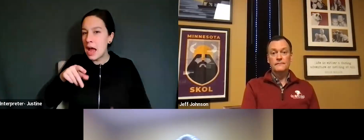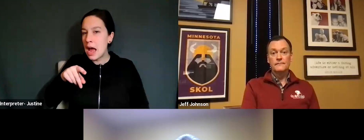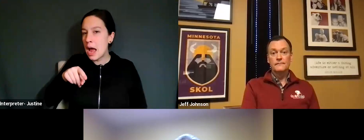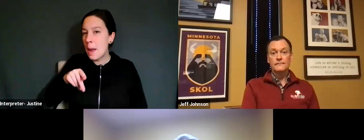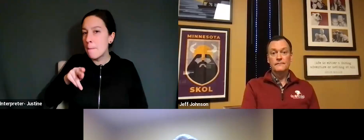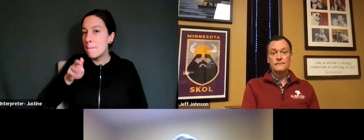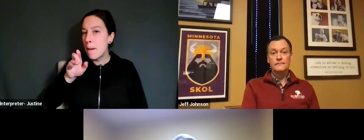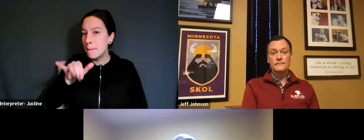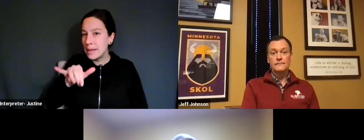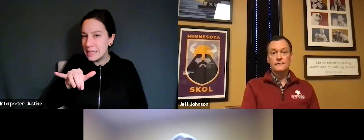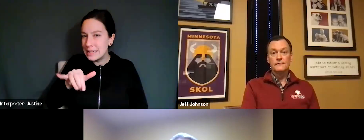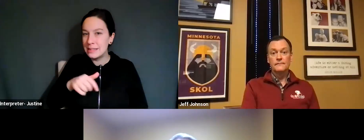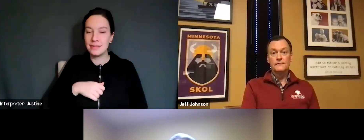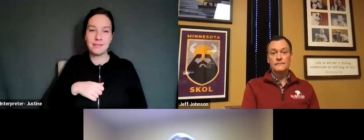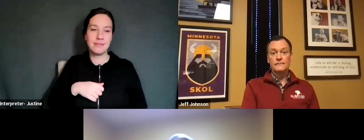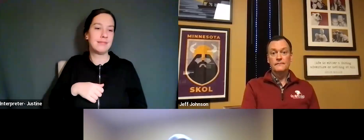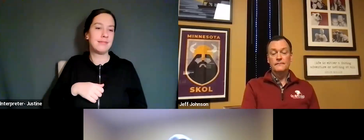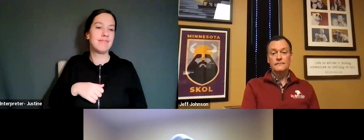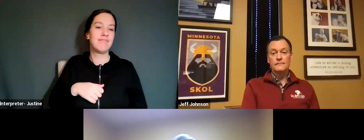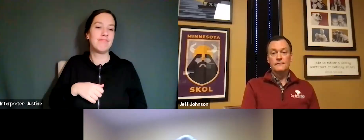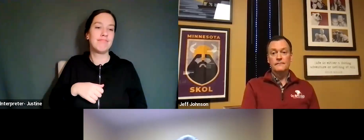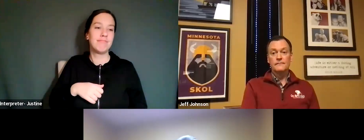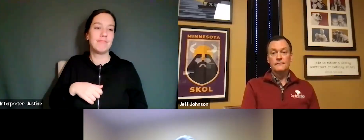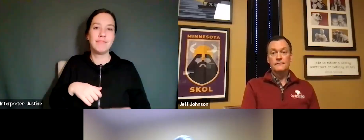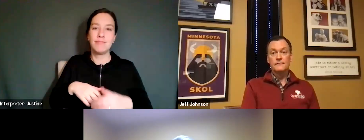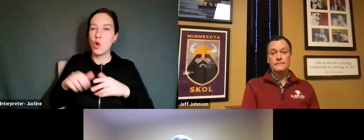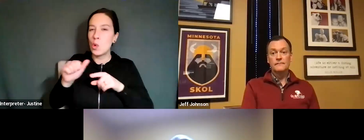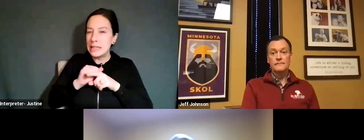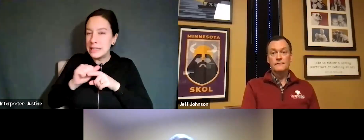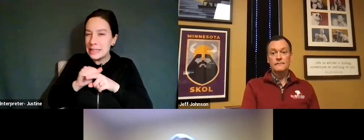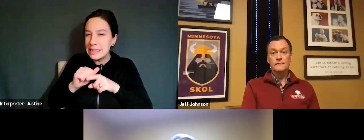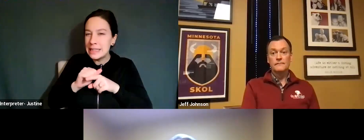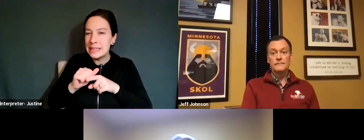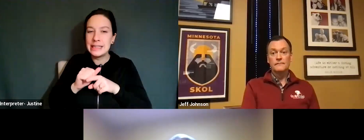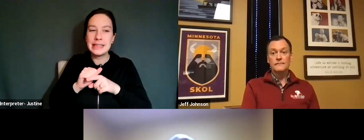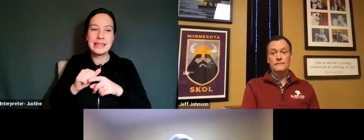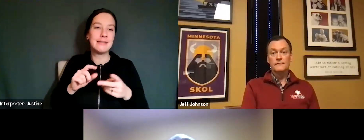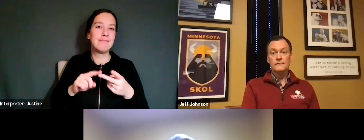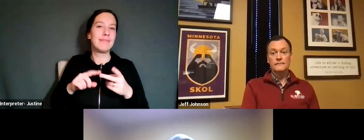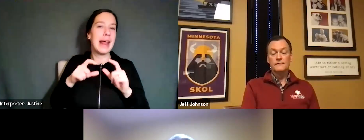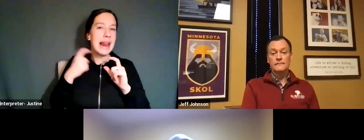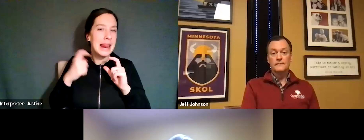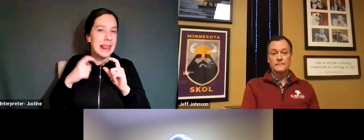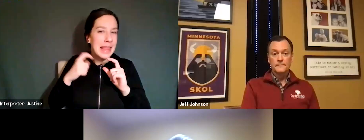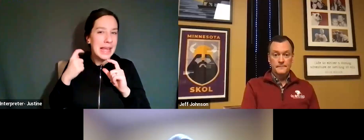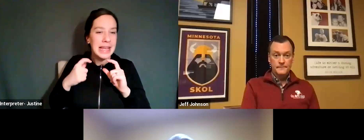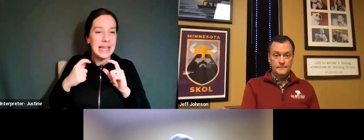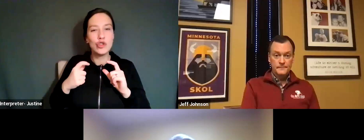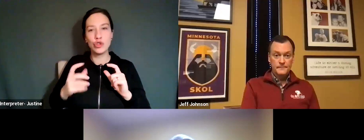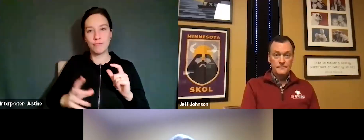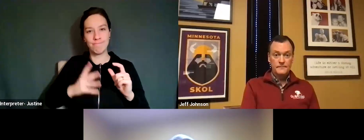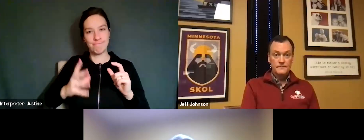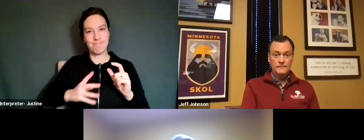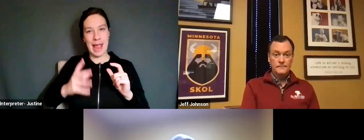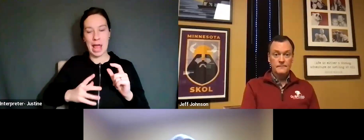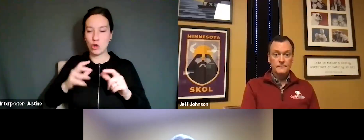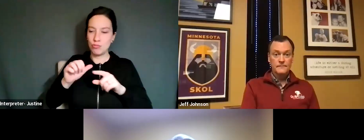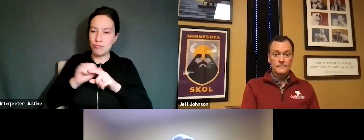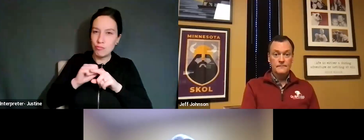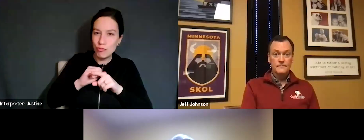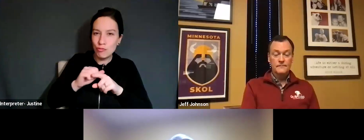on their basic obedience and leash manners and housebreaking and crate training. So our intention is to continue those